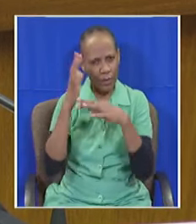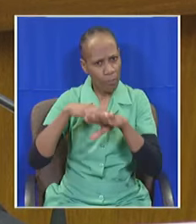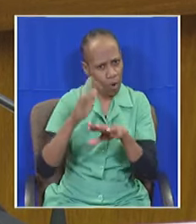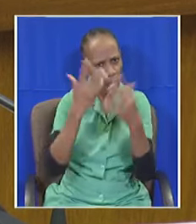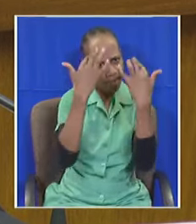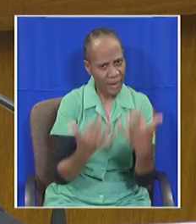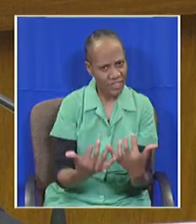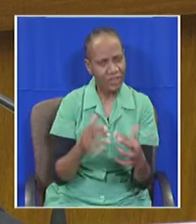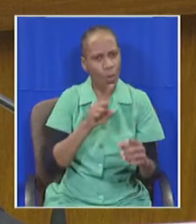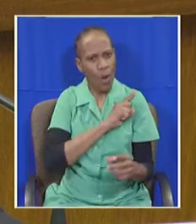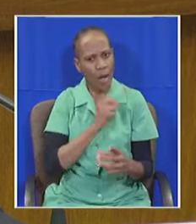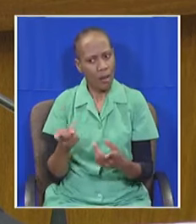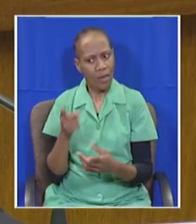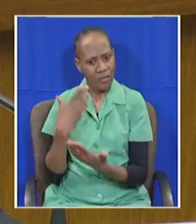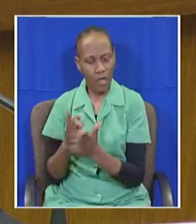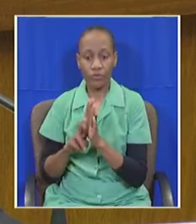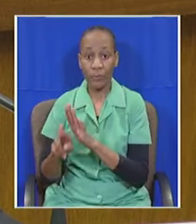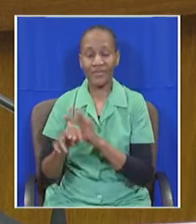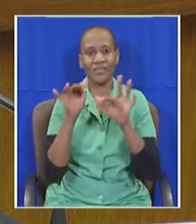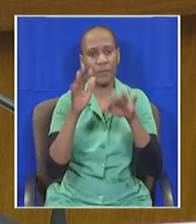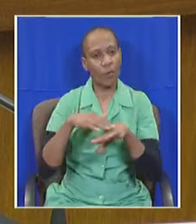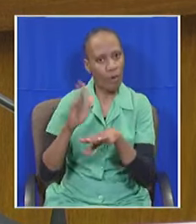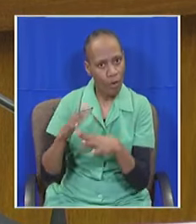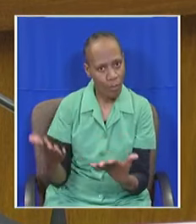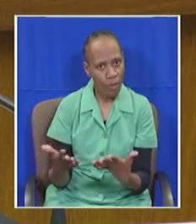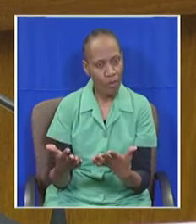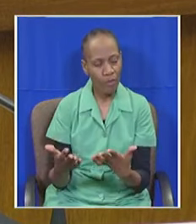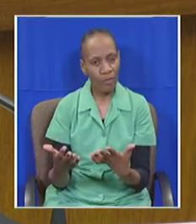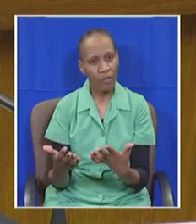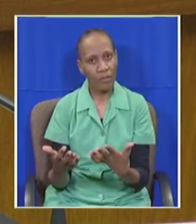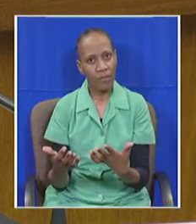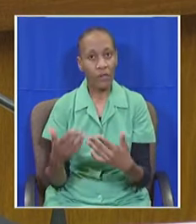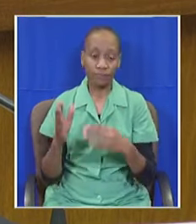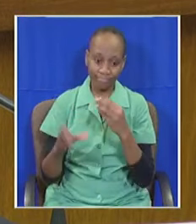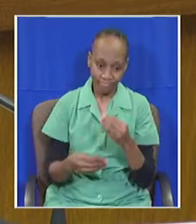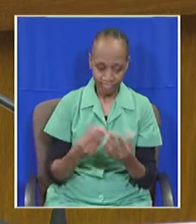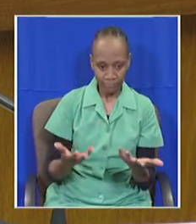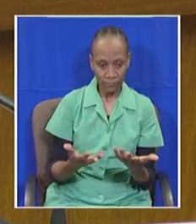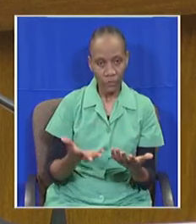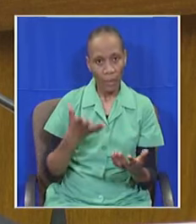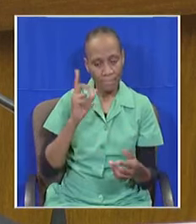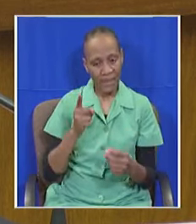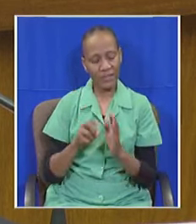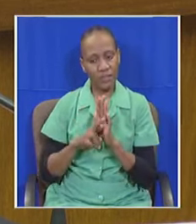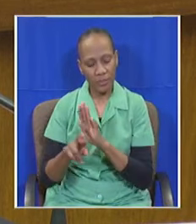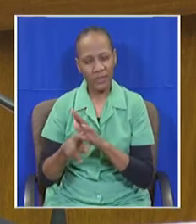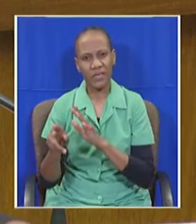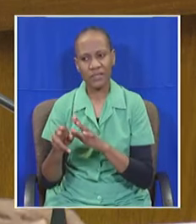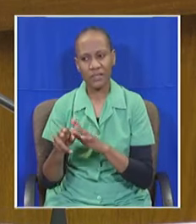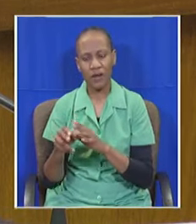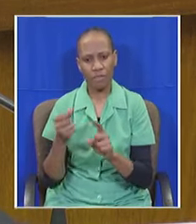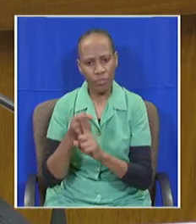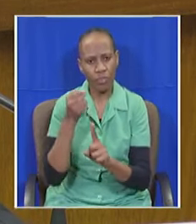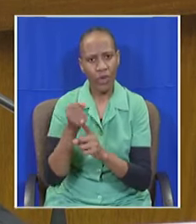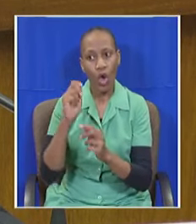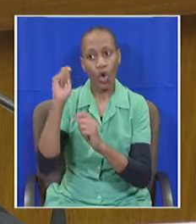out about their way of representing the interest of the people living in their jurisdiction and to be the conduit for meaningful rural development. It is